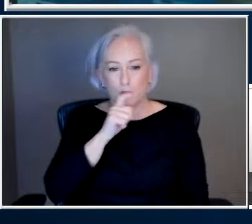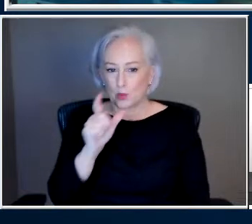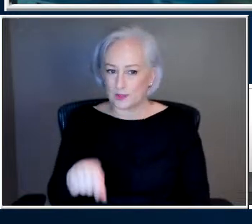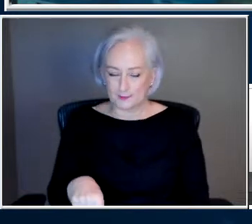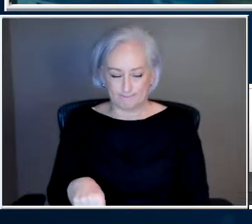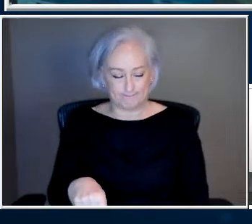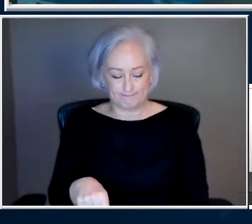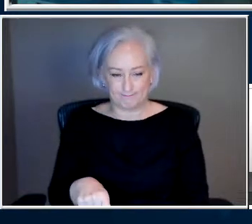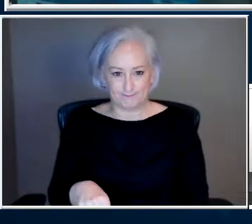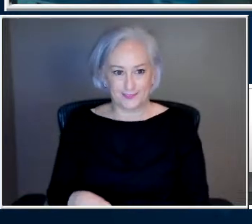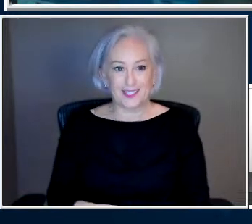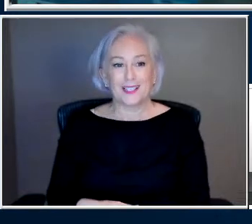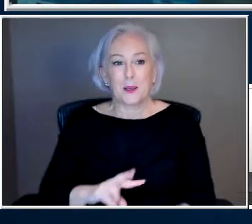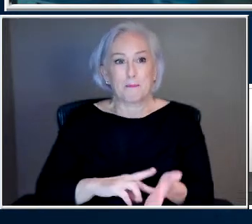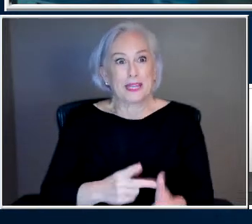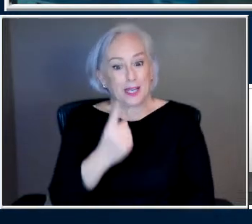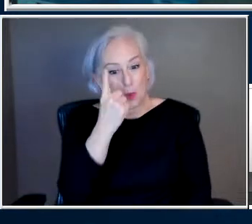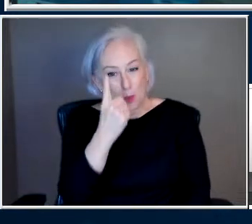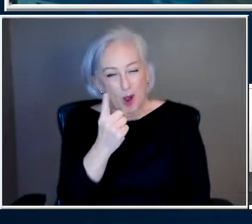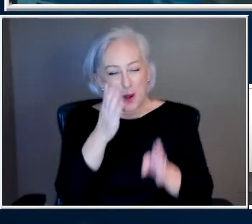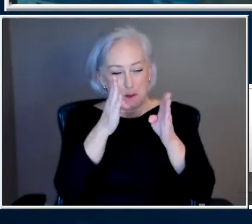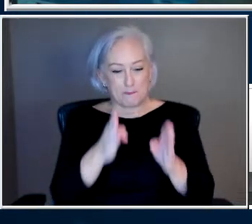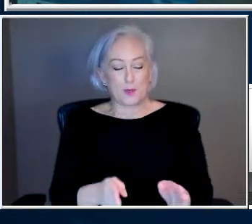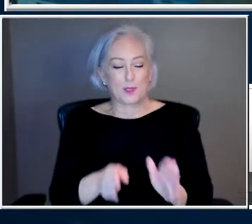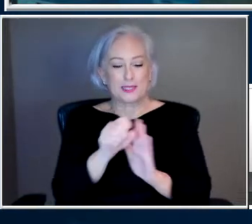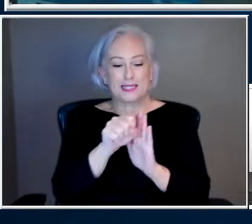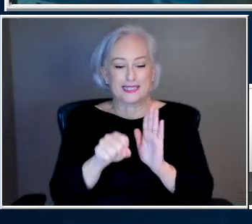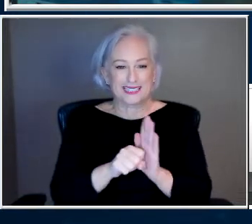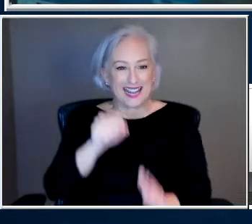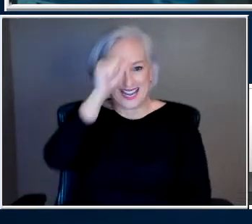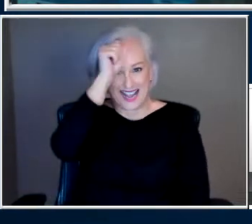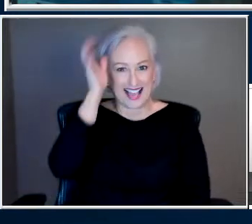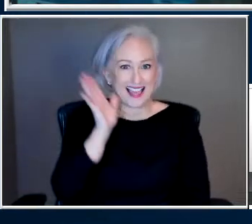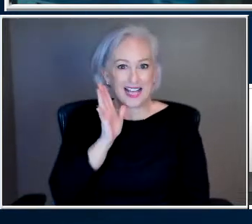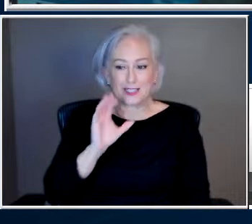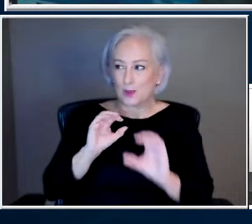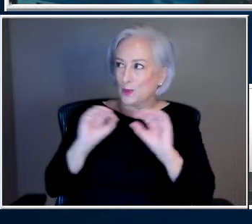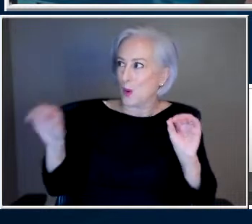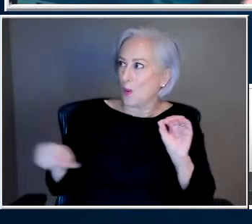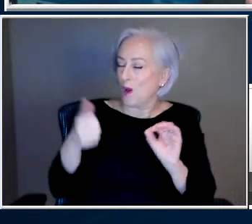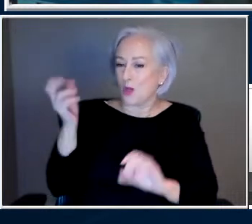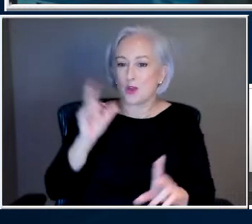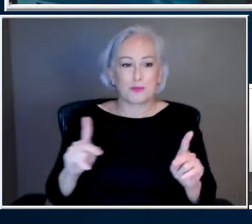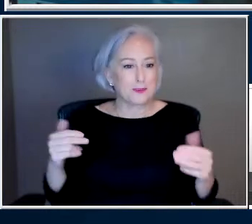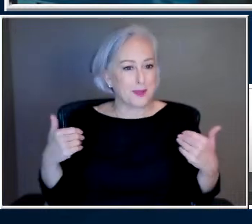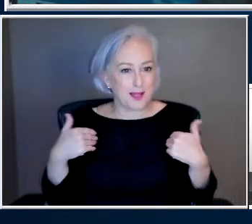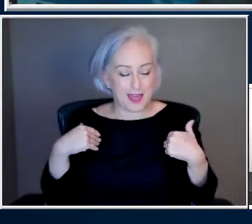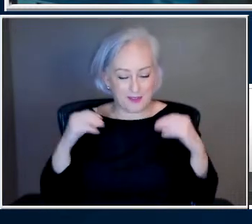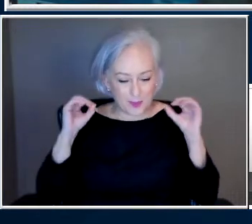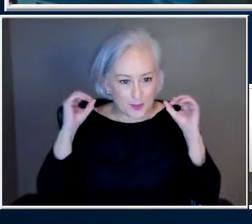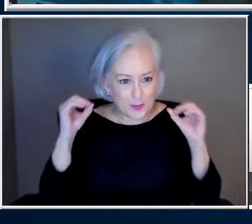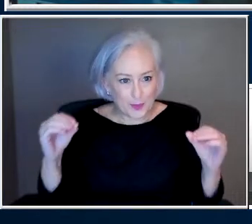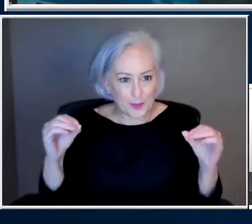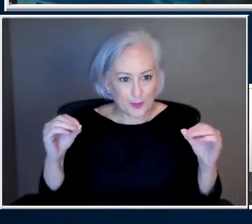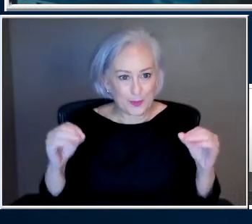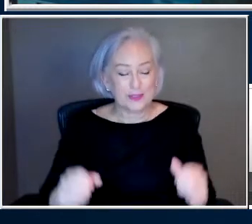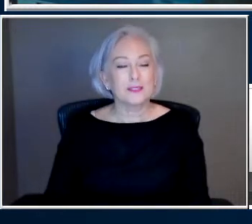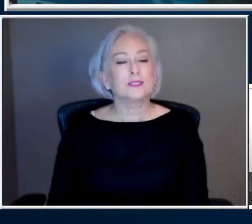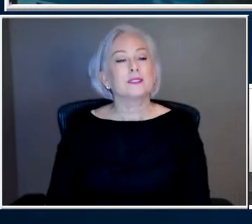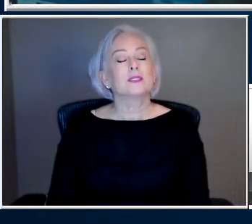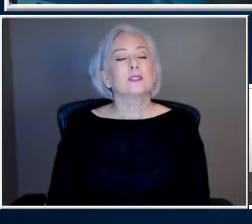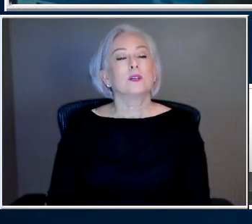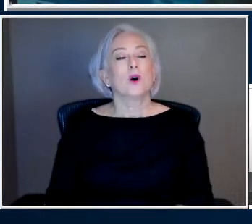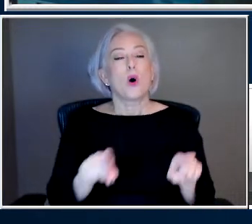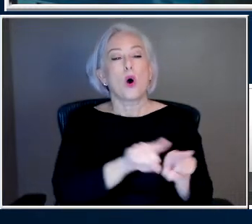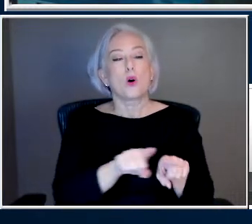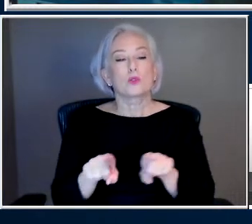in Alaska. This hasn't affected any other people. And then we have the single case of the bubonic plague. Bubonic plague,